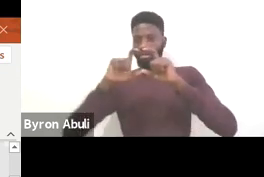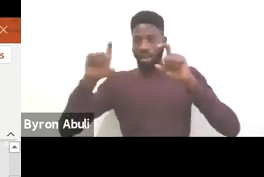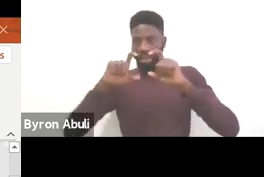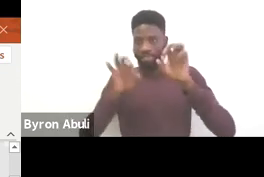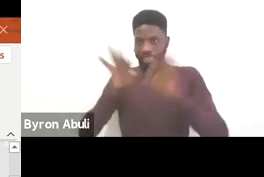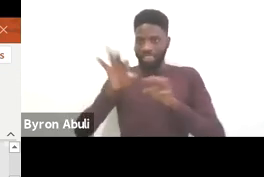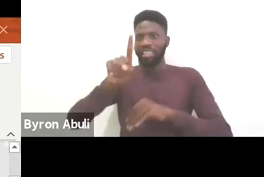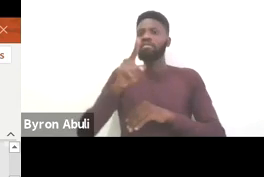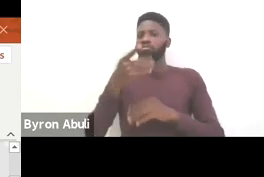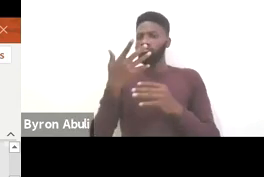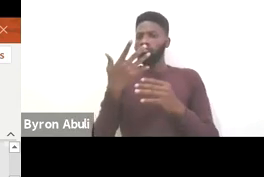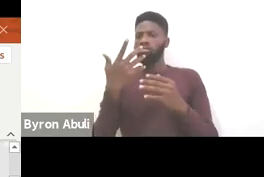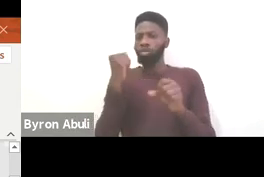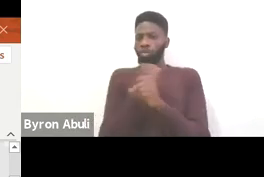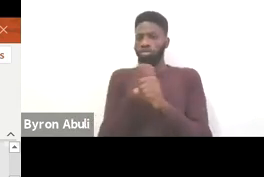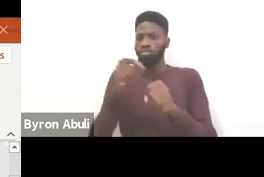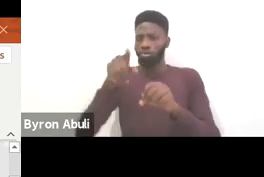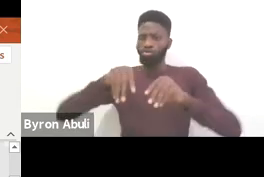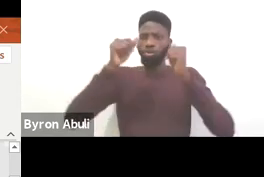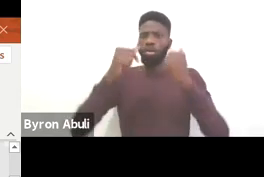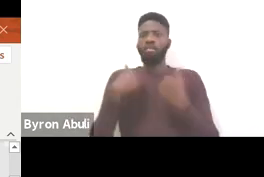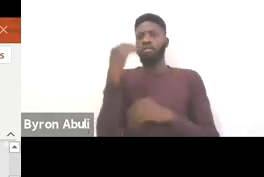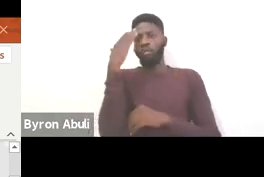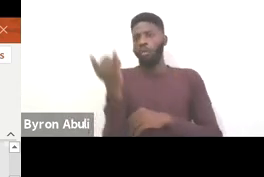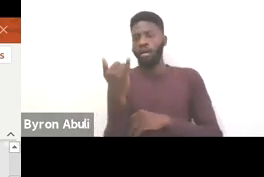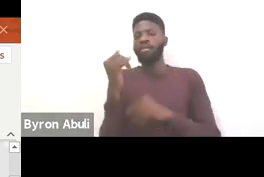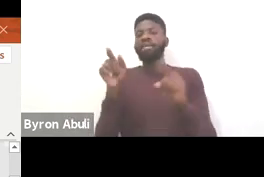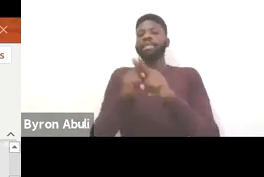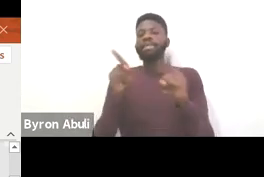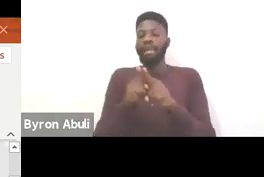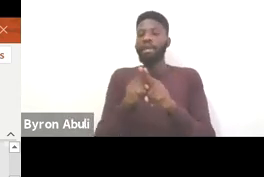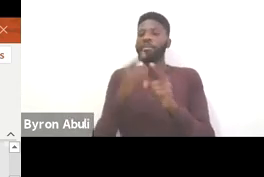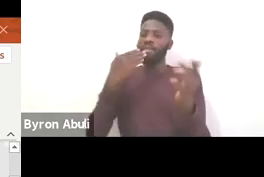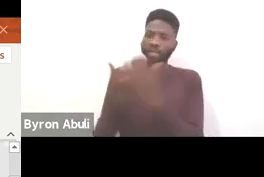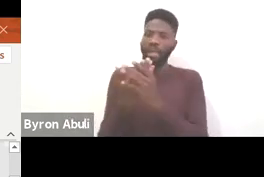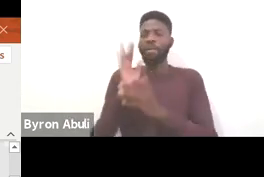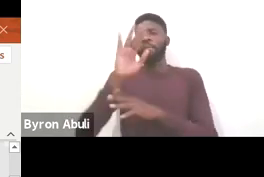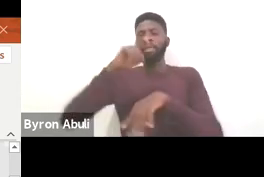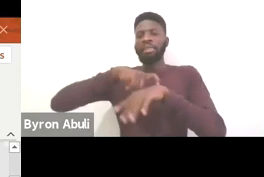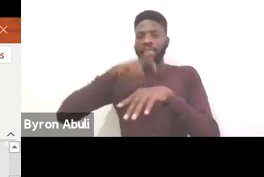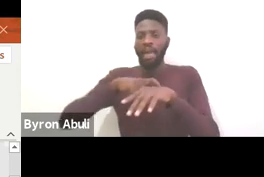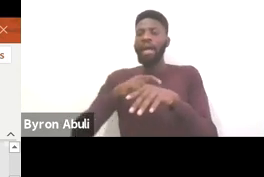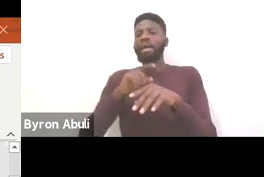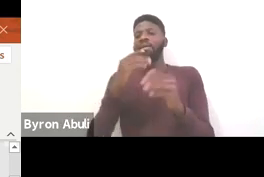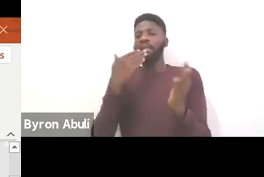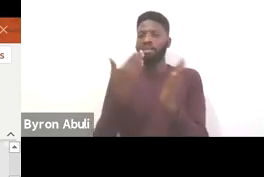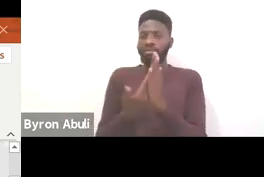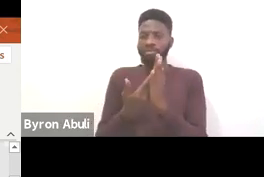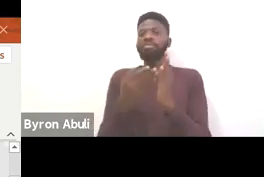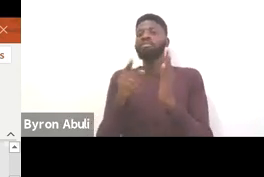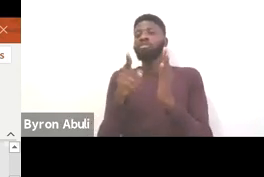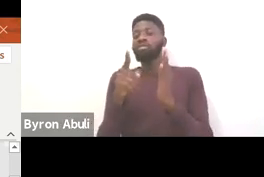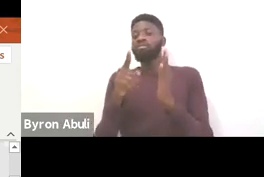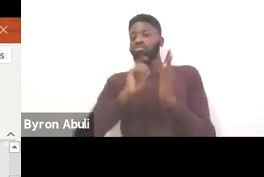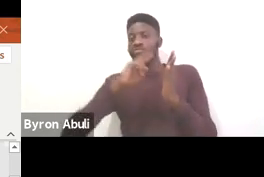job. In the third paragraph, just thank them for the time that they have taken to go through your cover letter. And also you can